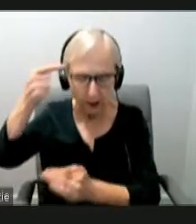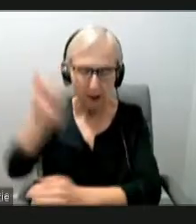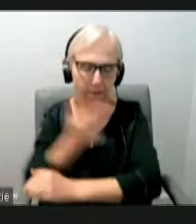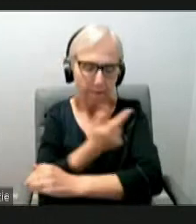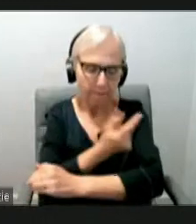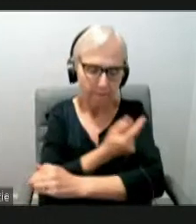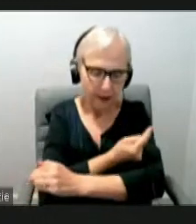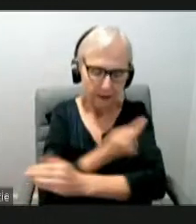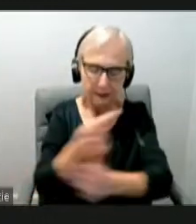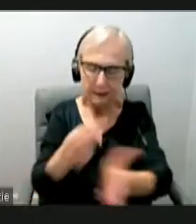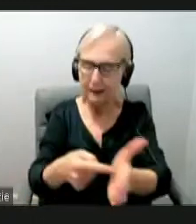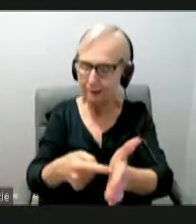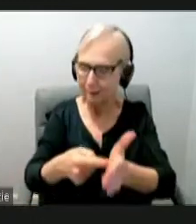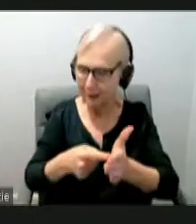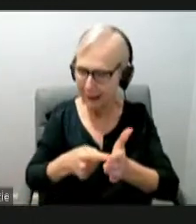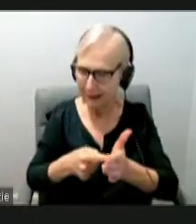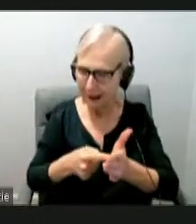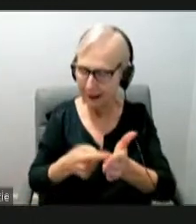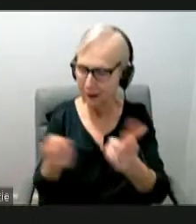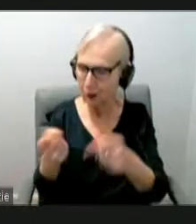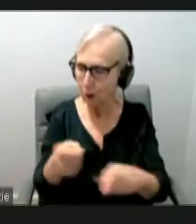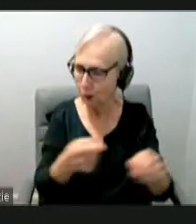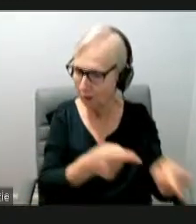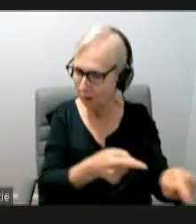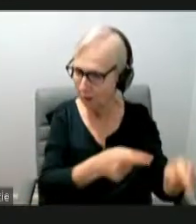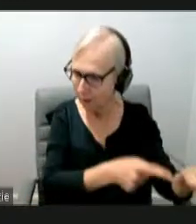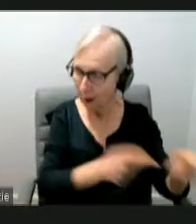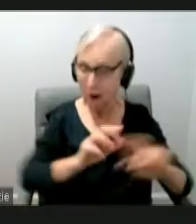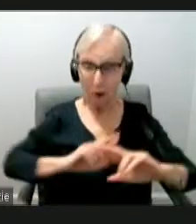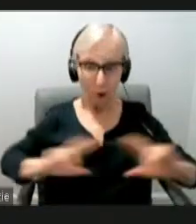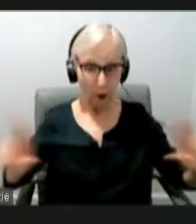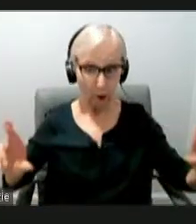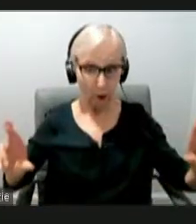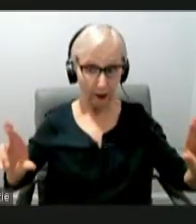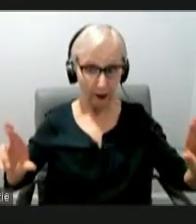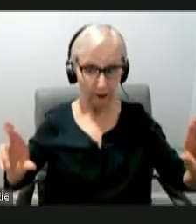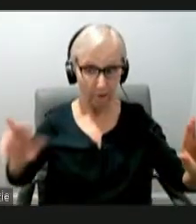mandates are going to roll out, and are we ready for those?